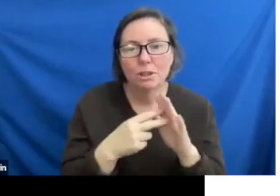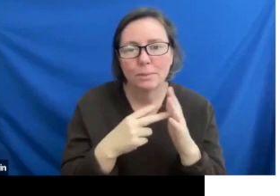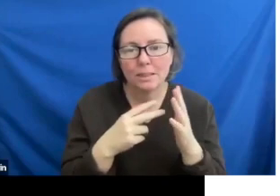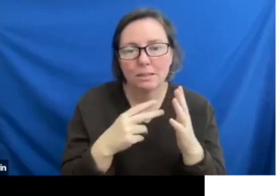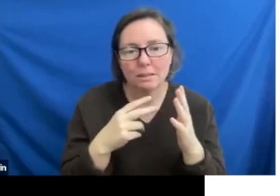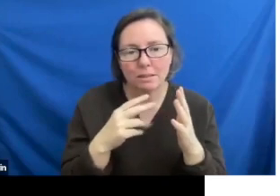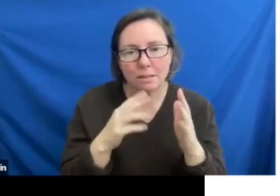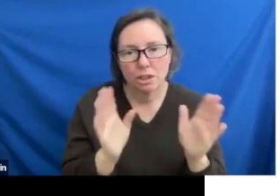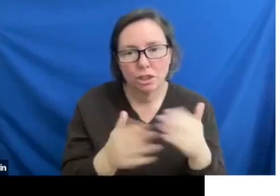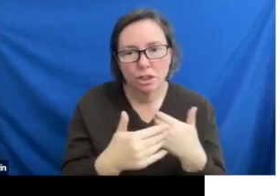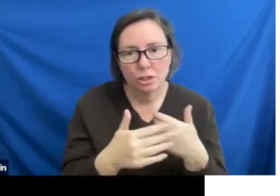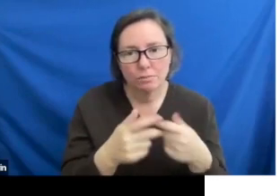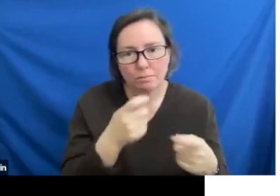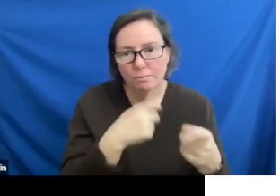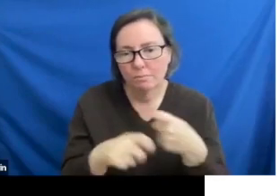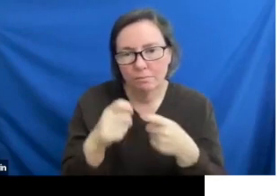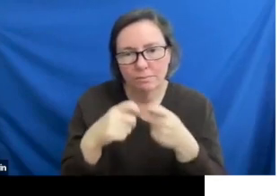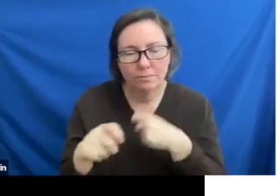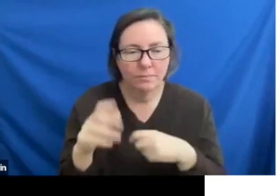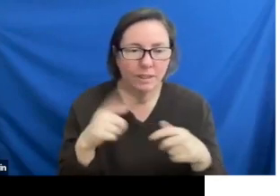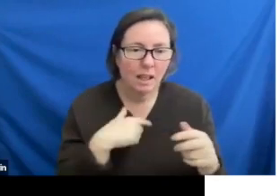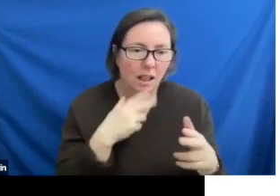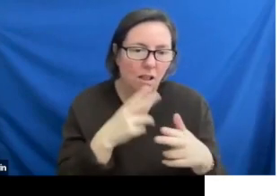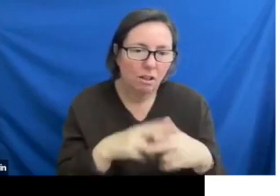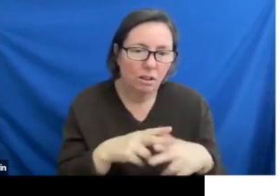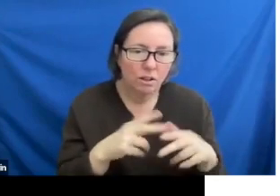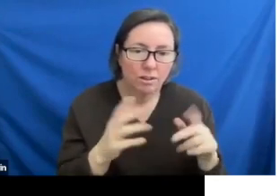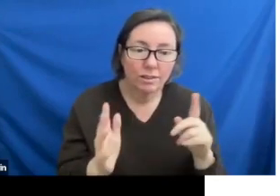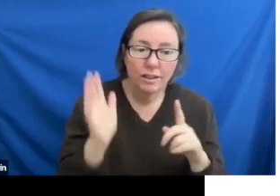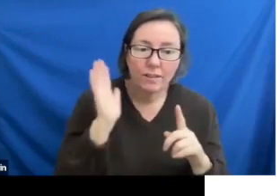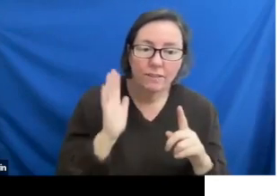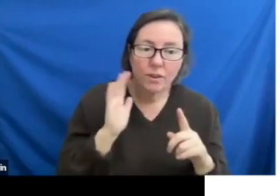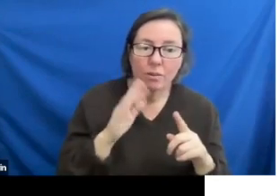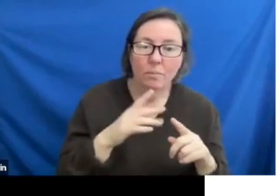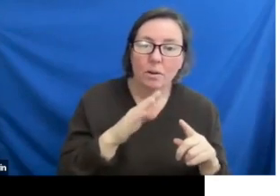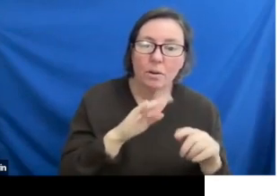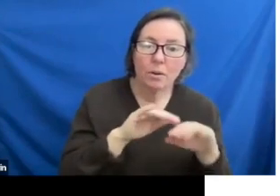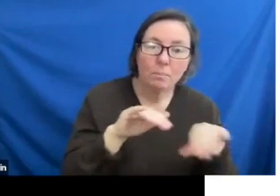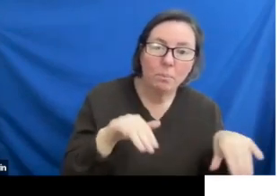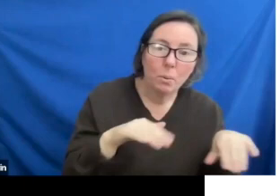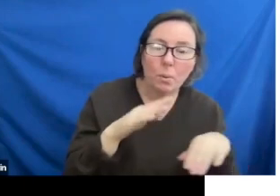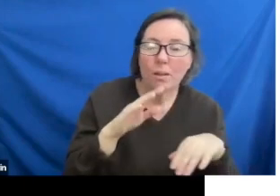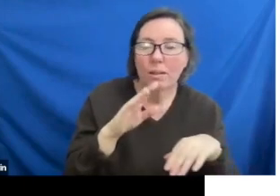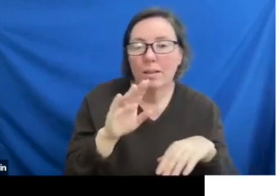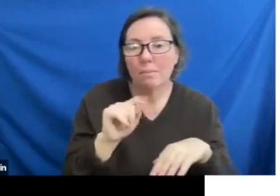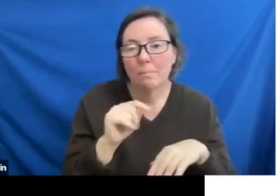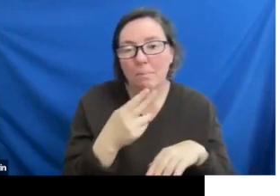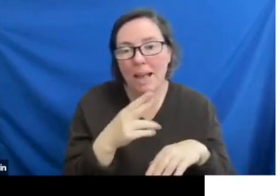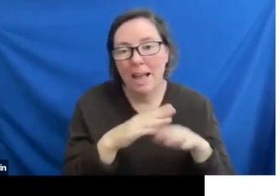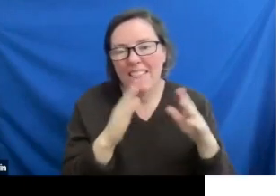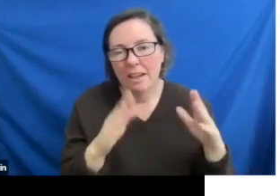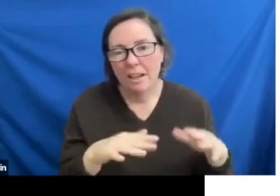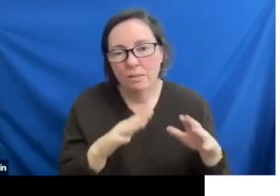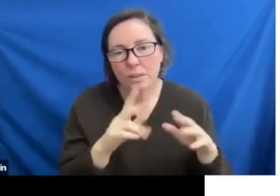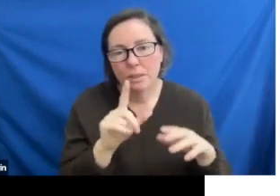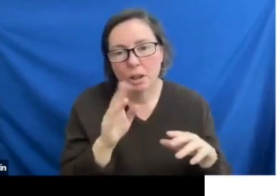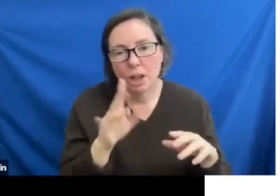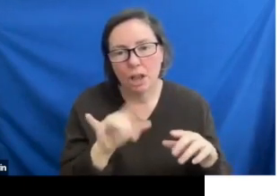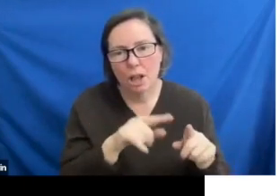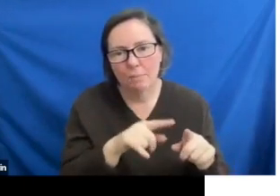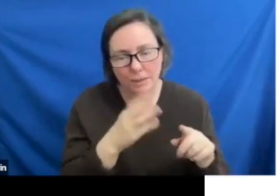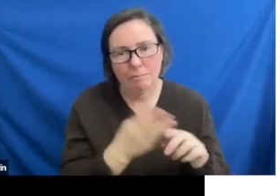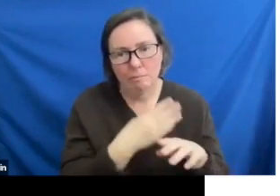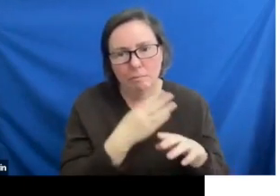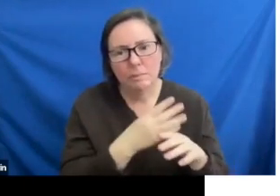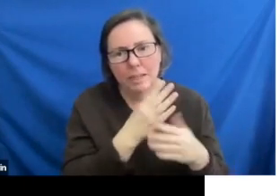that is I guess I'll refer to it as the former pool bathhouse lobby. There's been a number of upgrades done. We're going to do